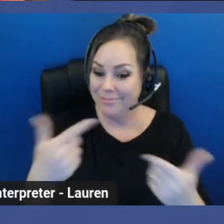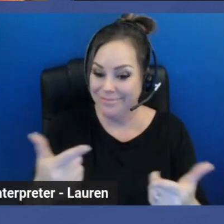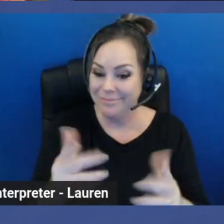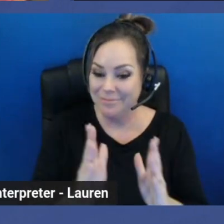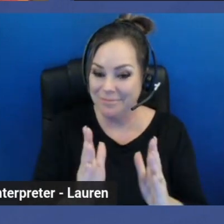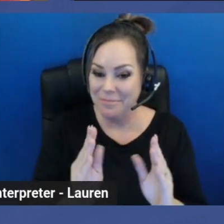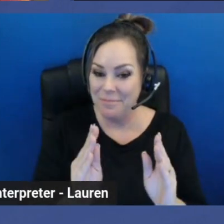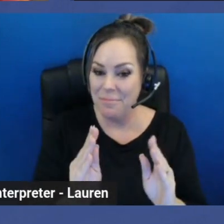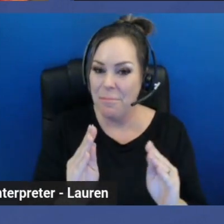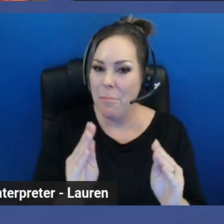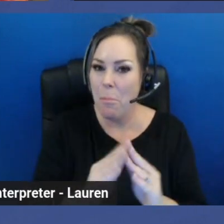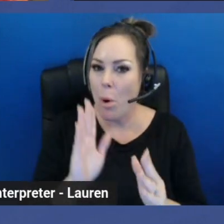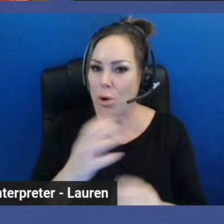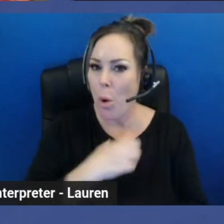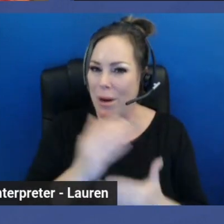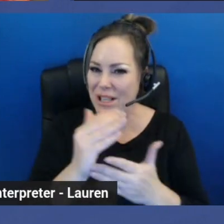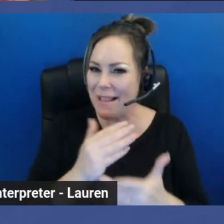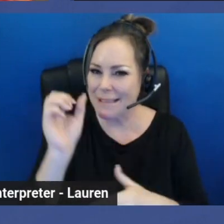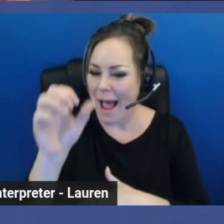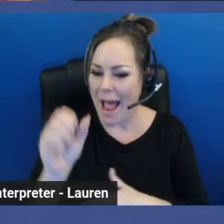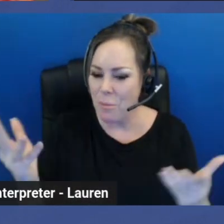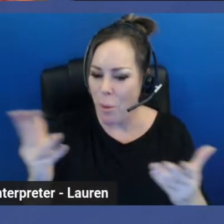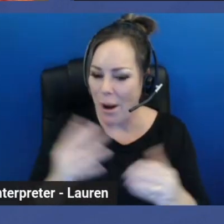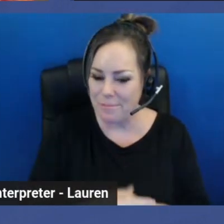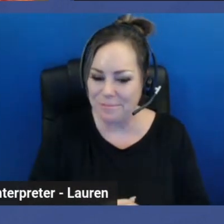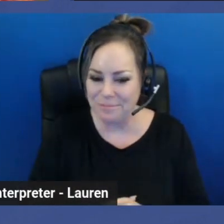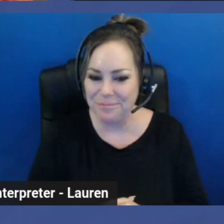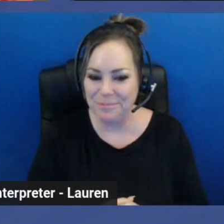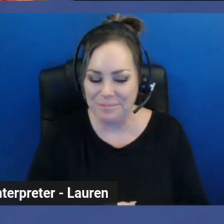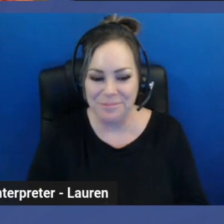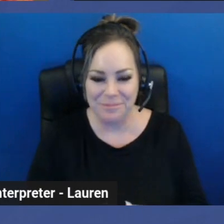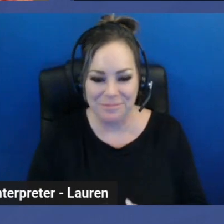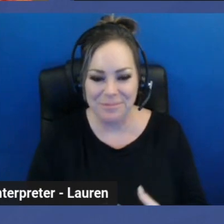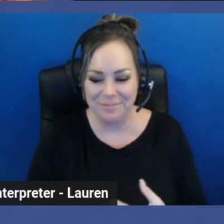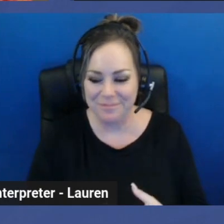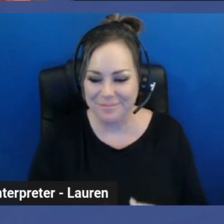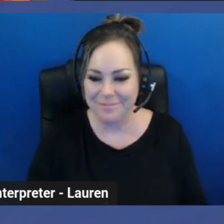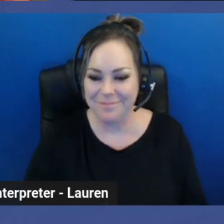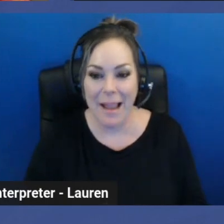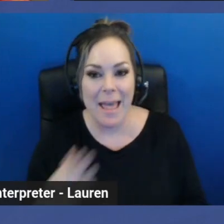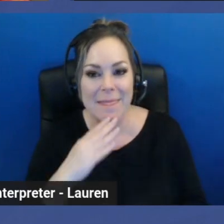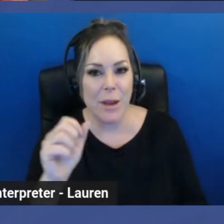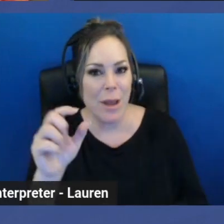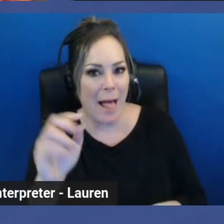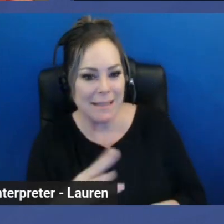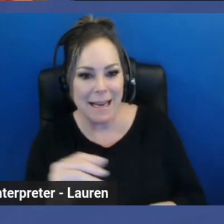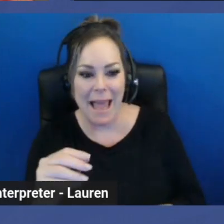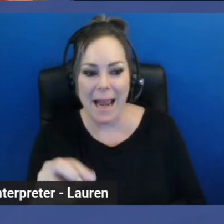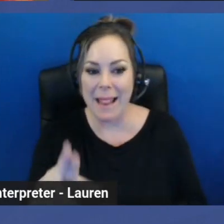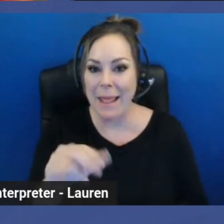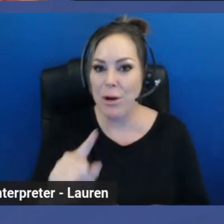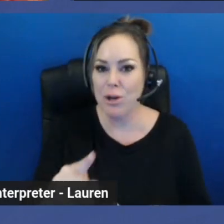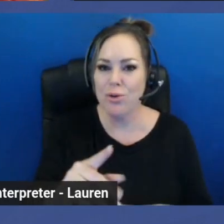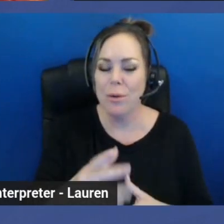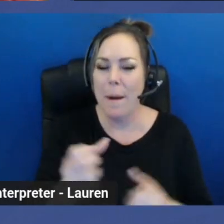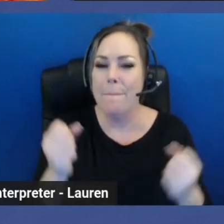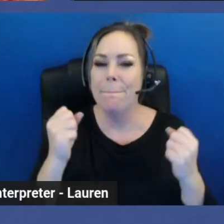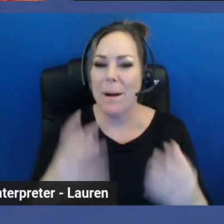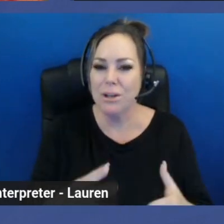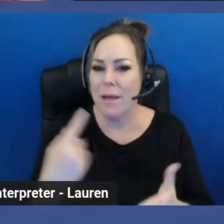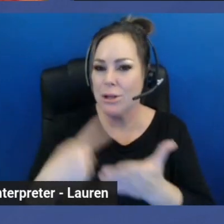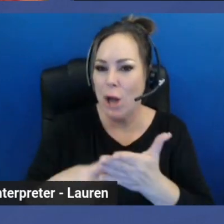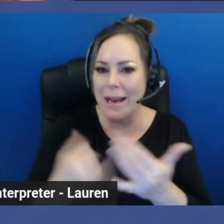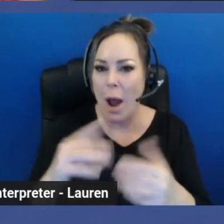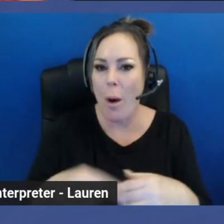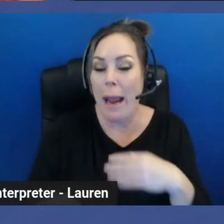Thanks. And Allison and Larry, thank you. You did all the heavy lifting for me. I can just slide here. I